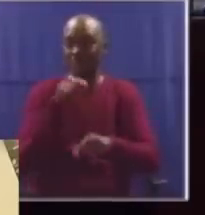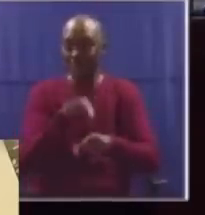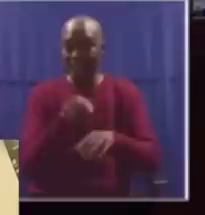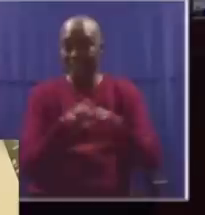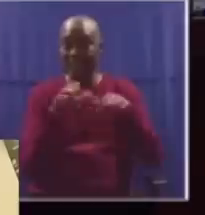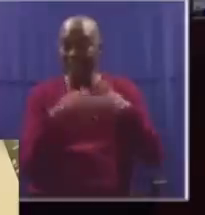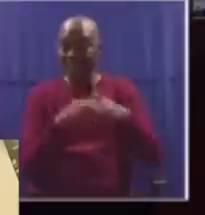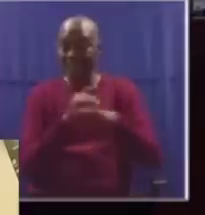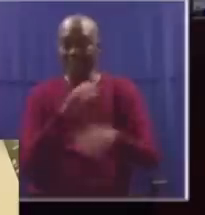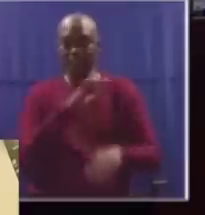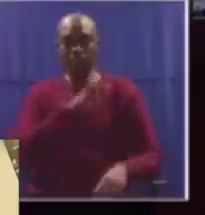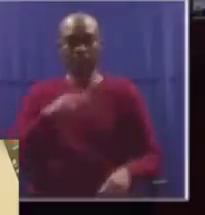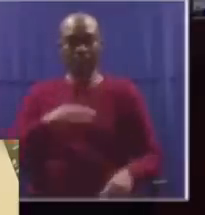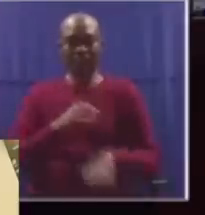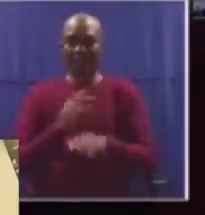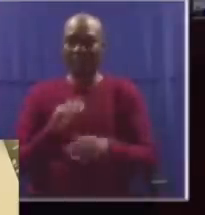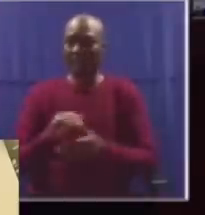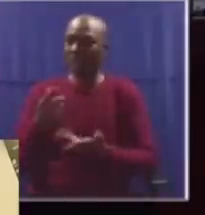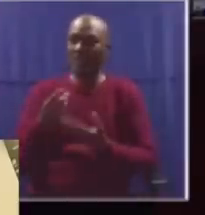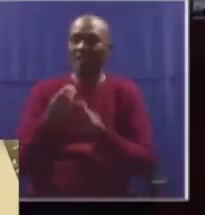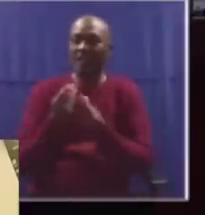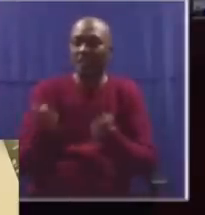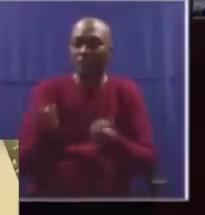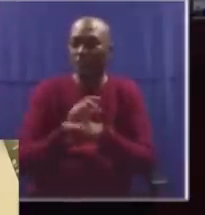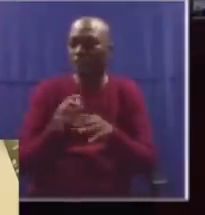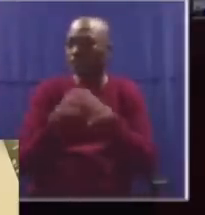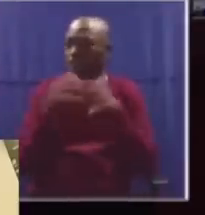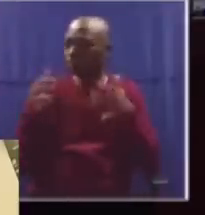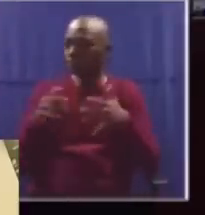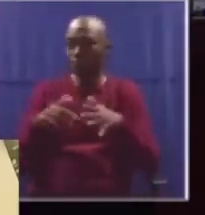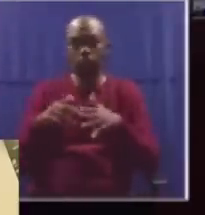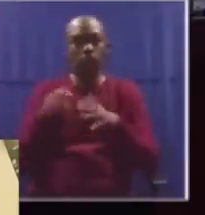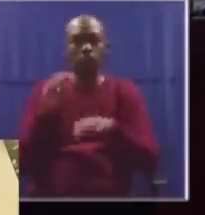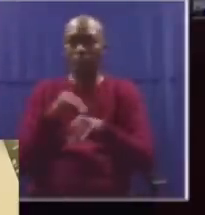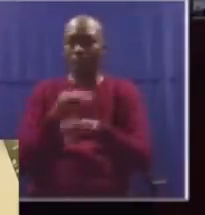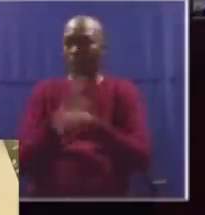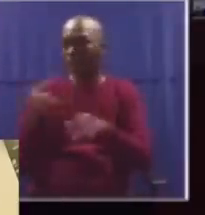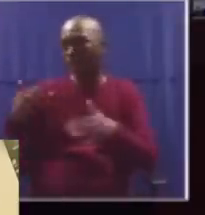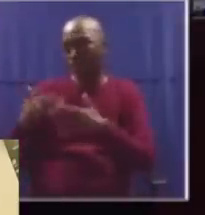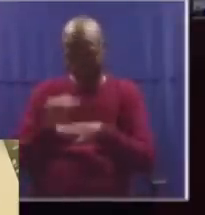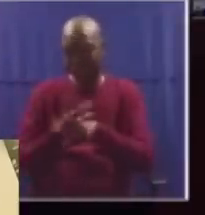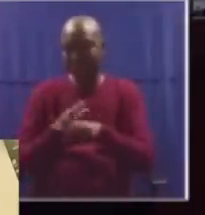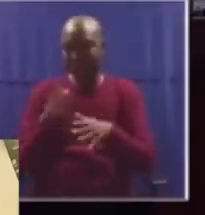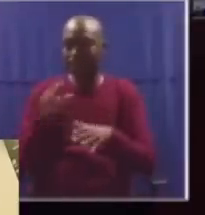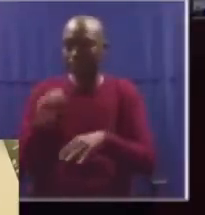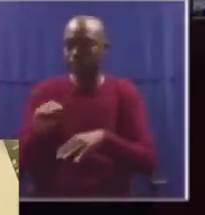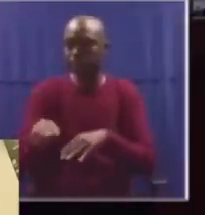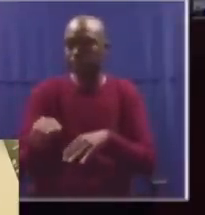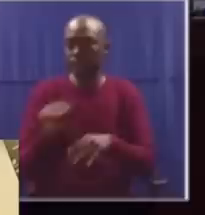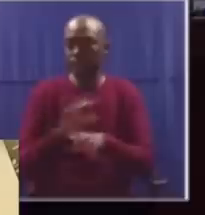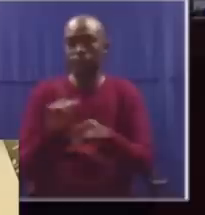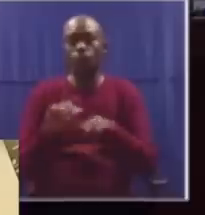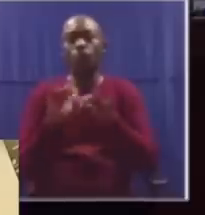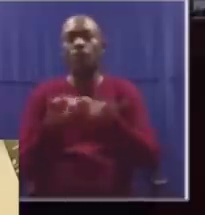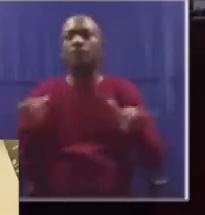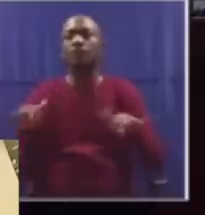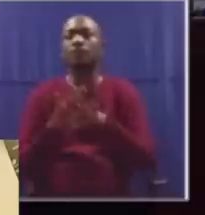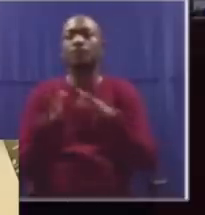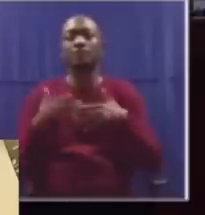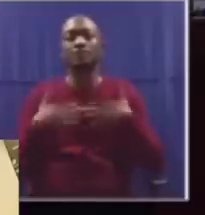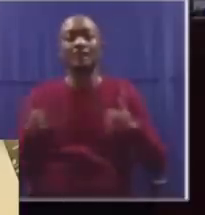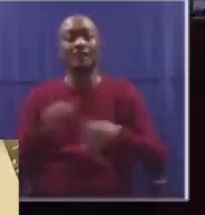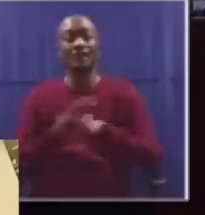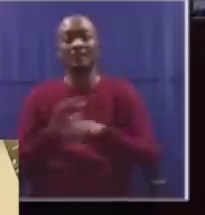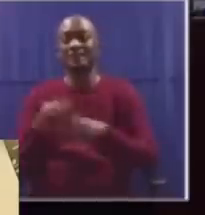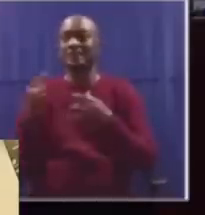staff shortages are a massive problem and have been for years. Not only are public health personnel expected to work